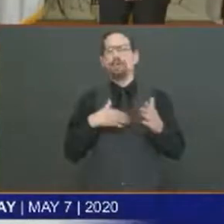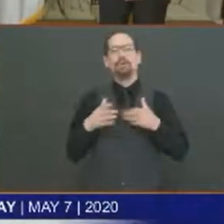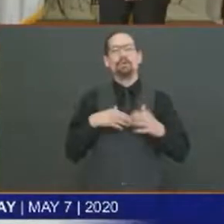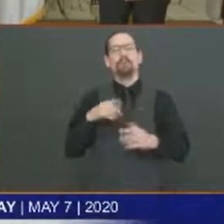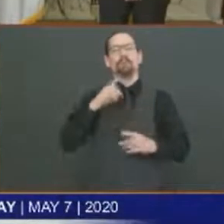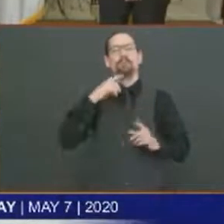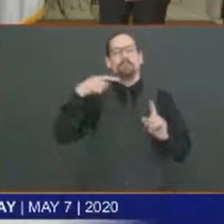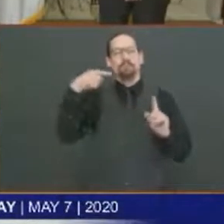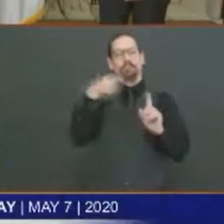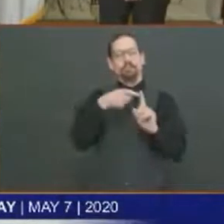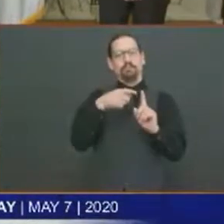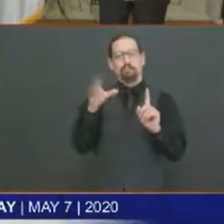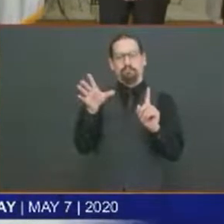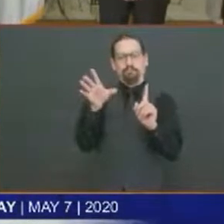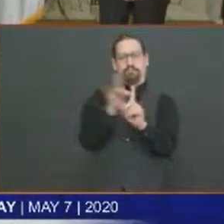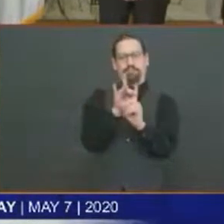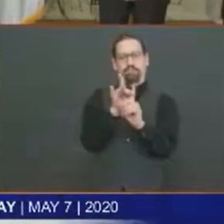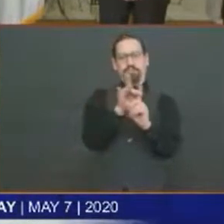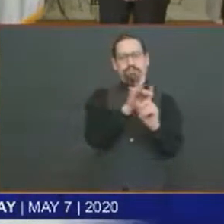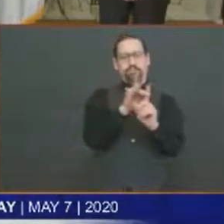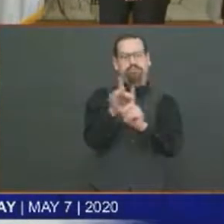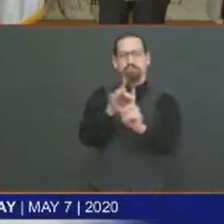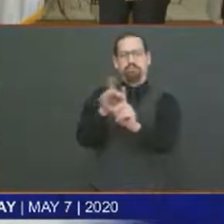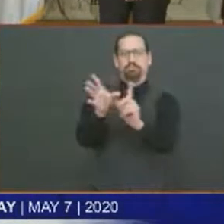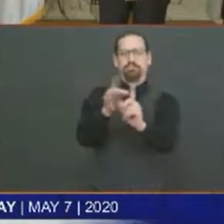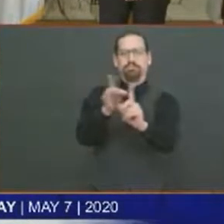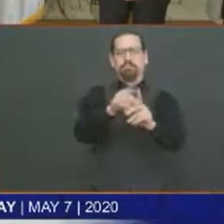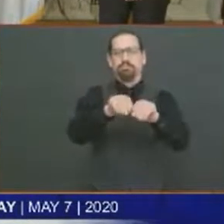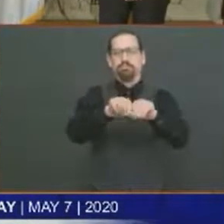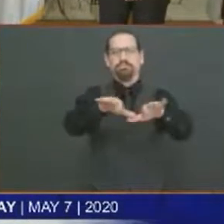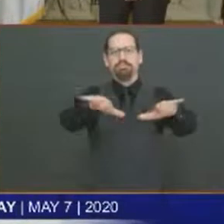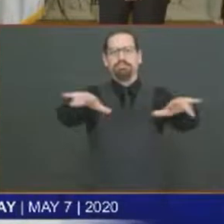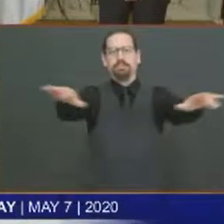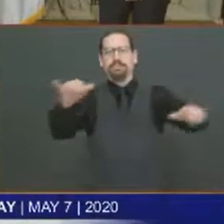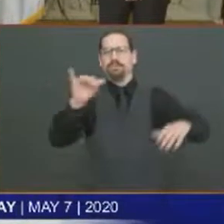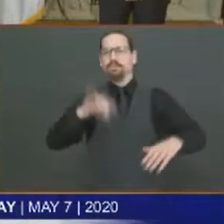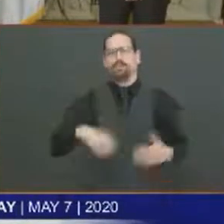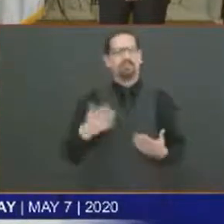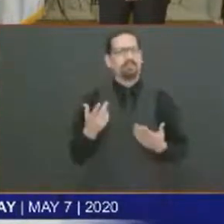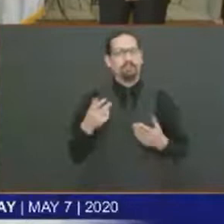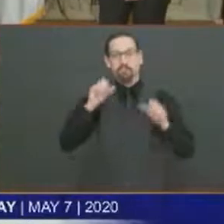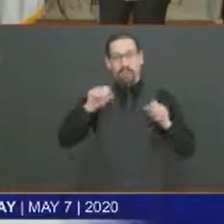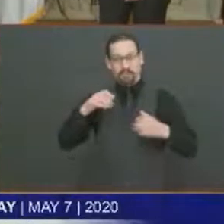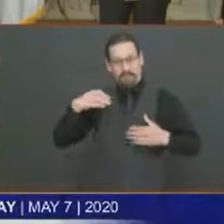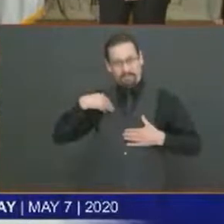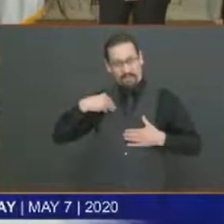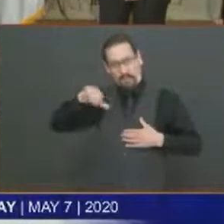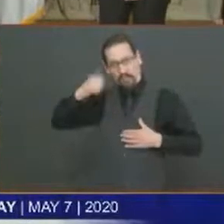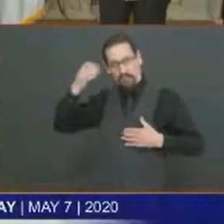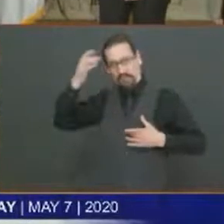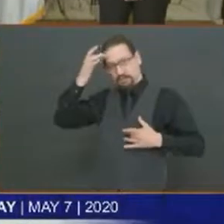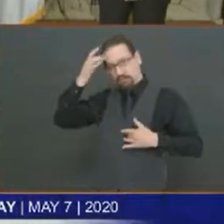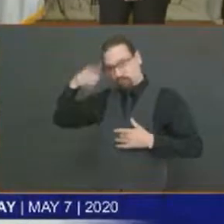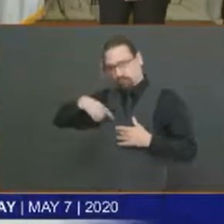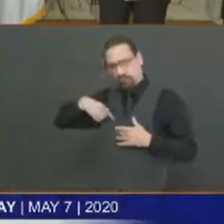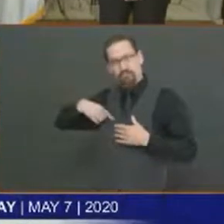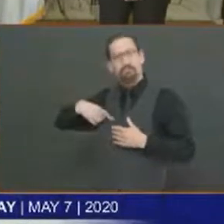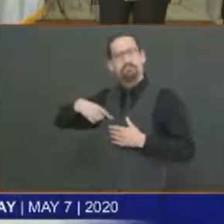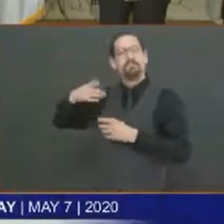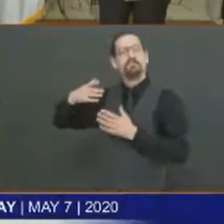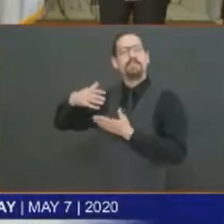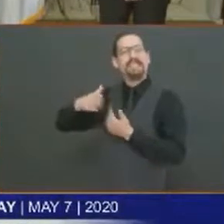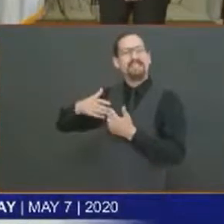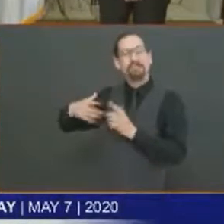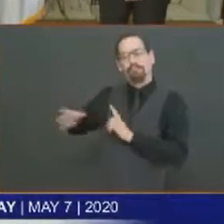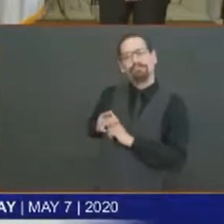older or who have underlying illnesses and communities that may be more vulnerable to that because of